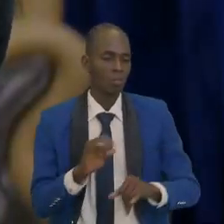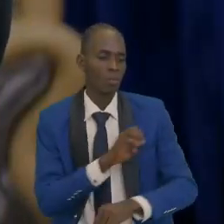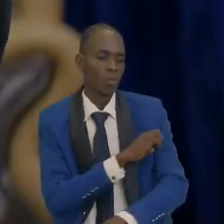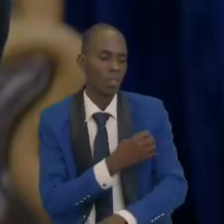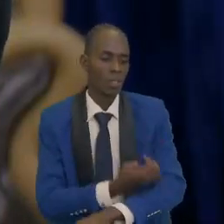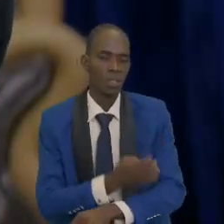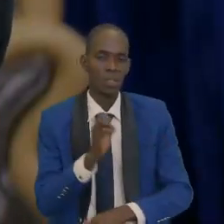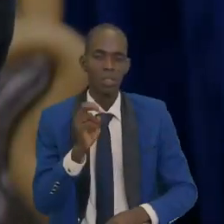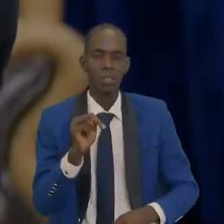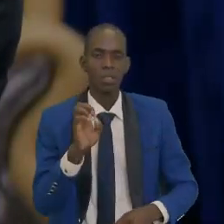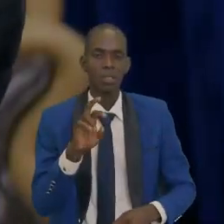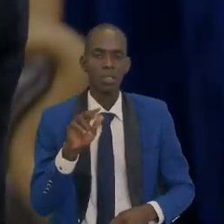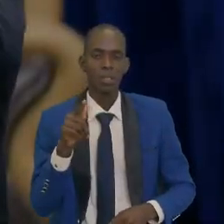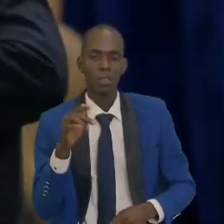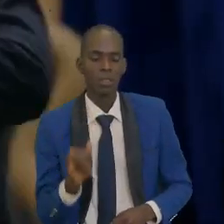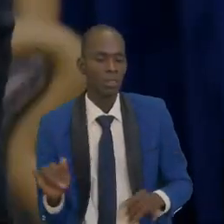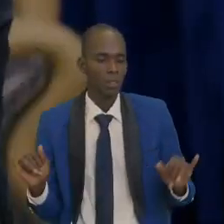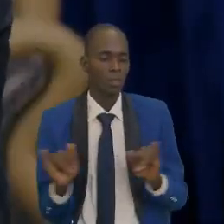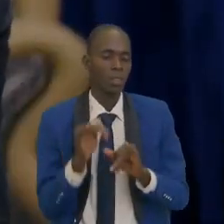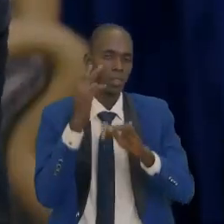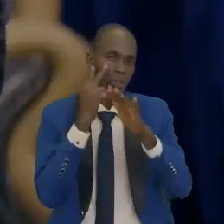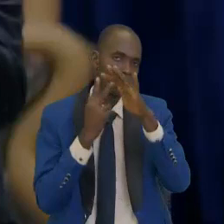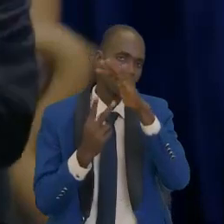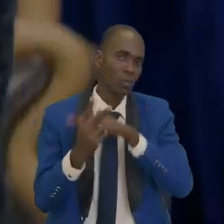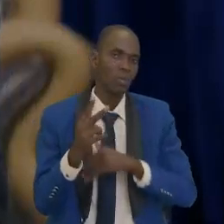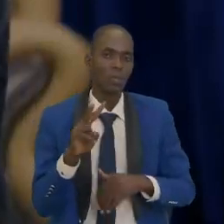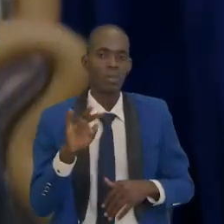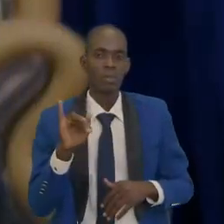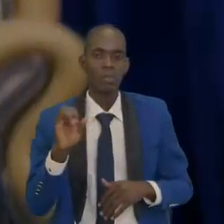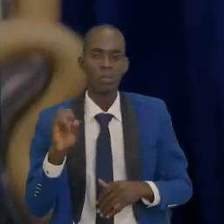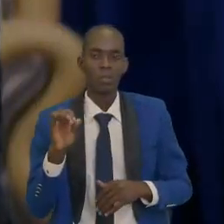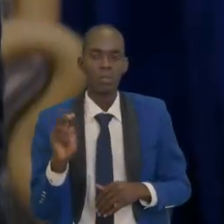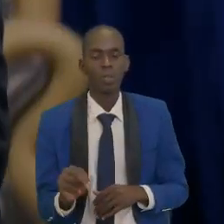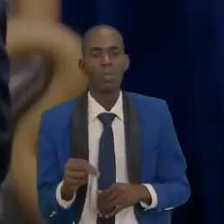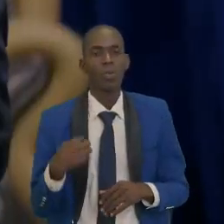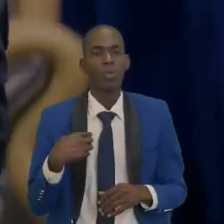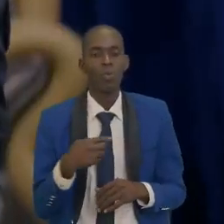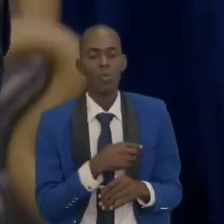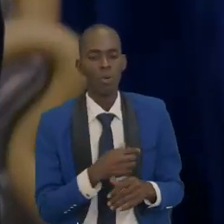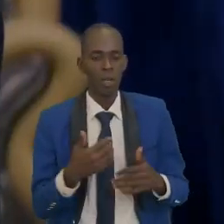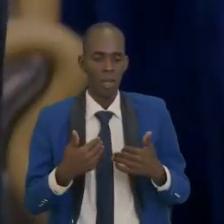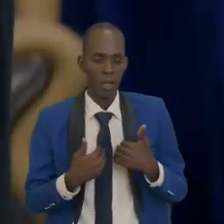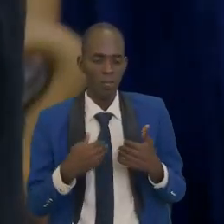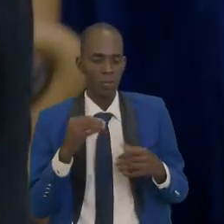the same vision we have had in having many other things